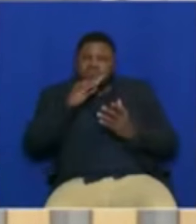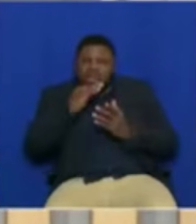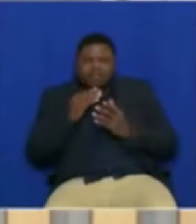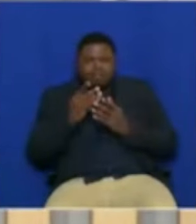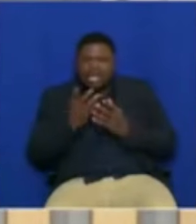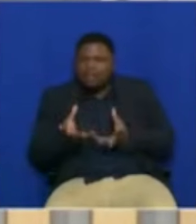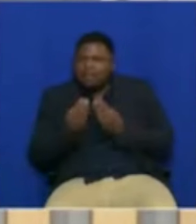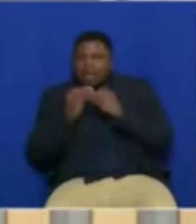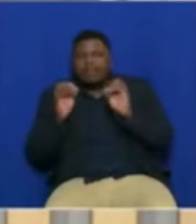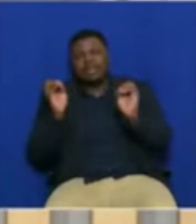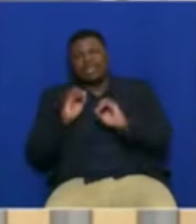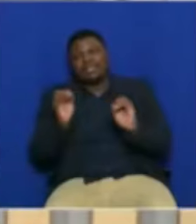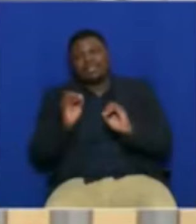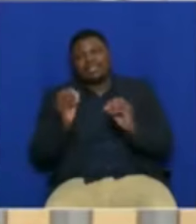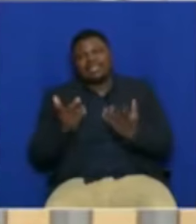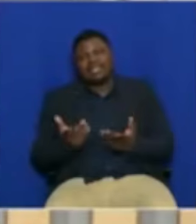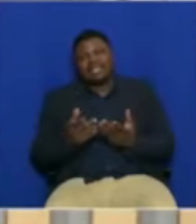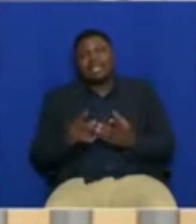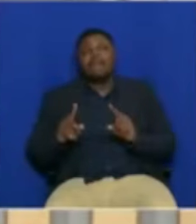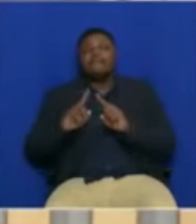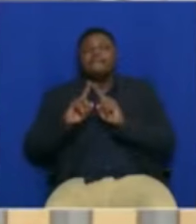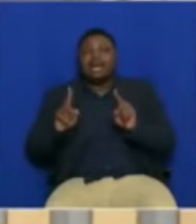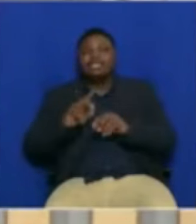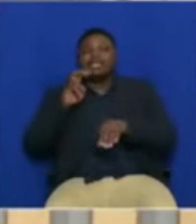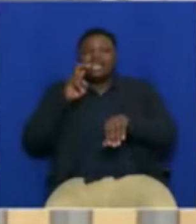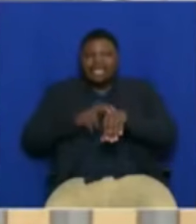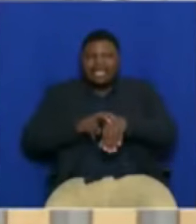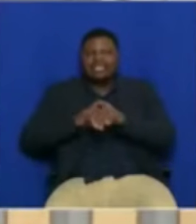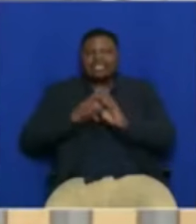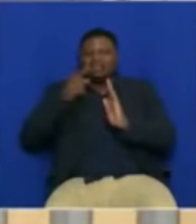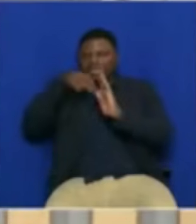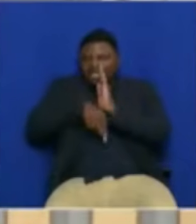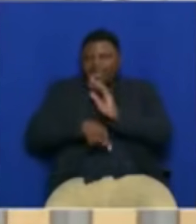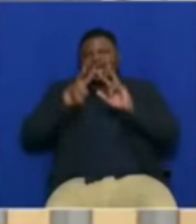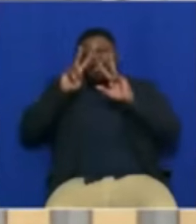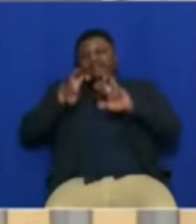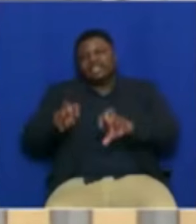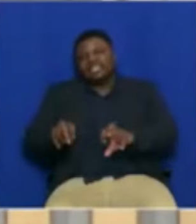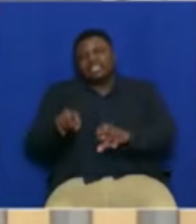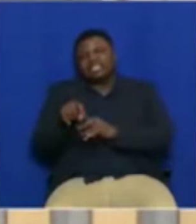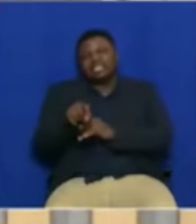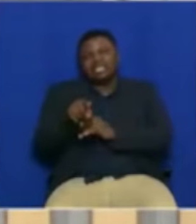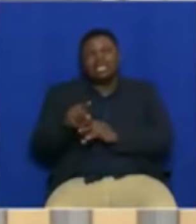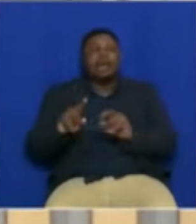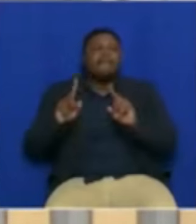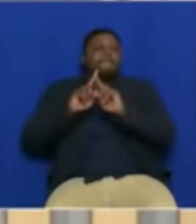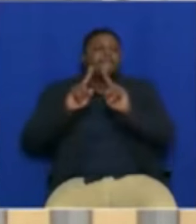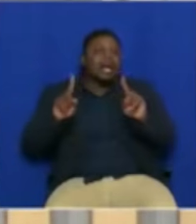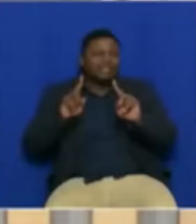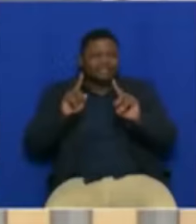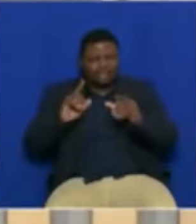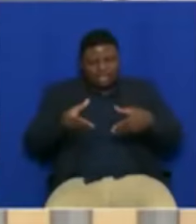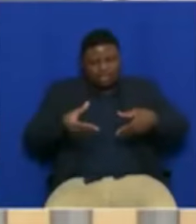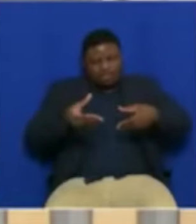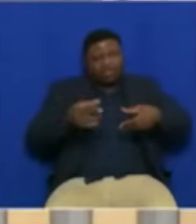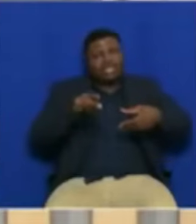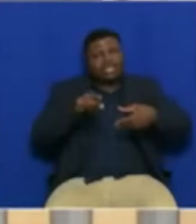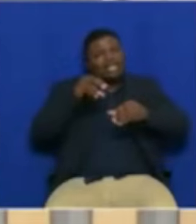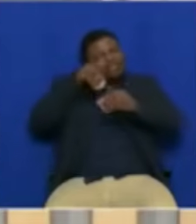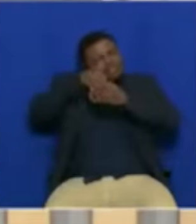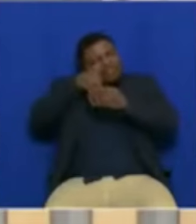further investigation. But the starting point of it is a docket being mentioned. What is in this docket? When you look in the docket, but hang